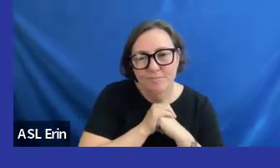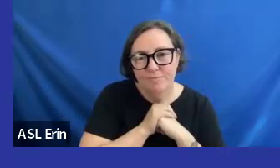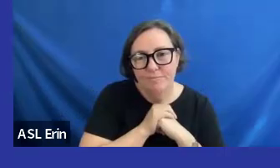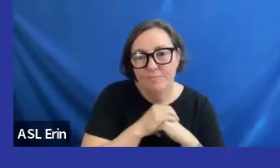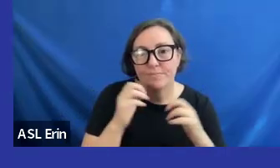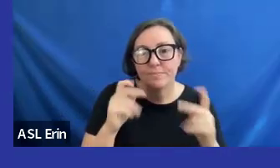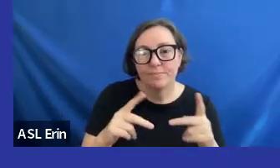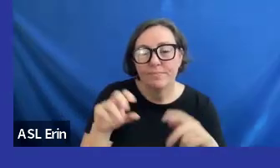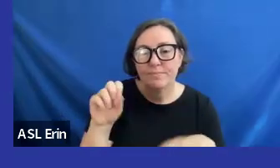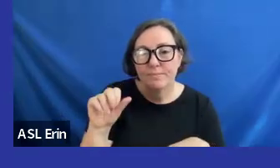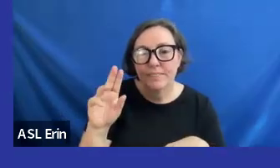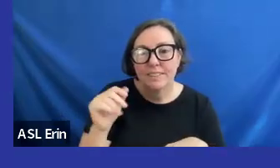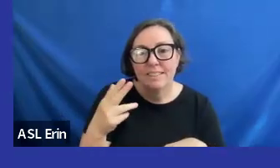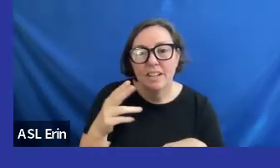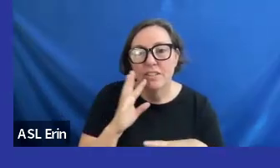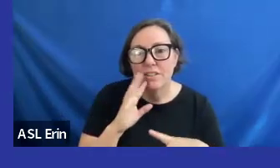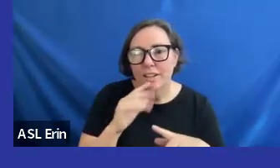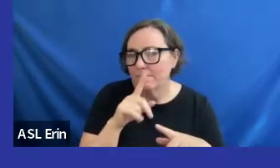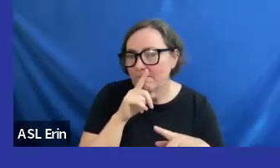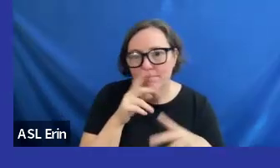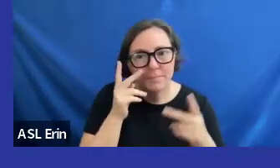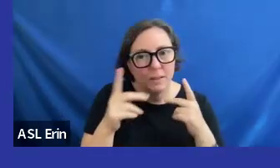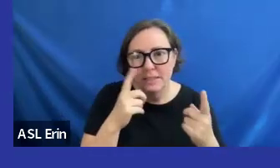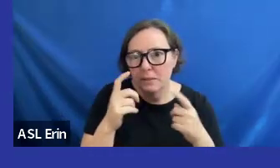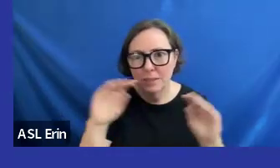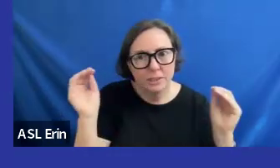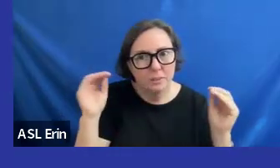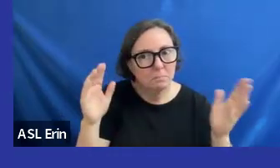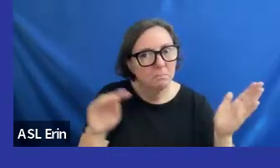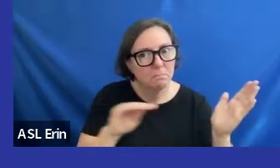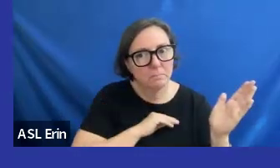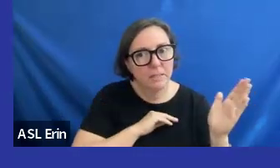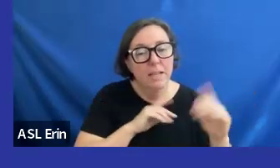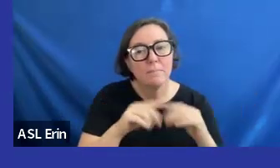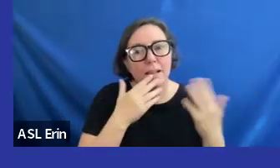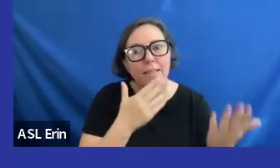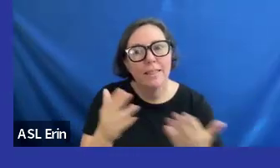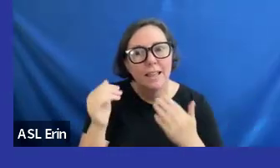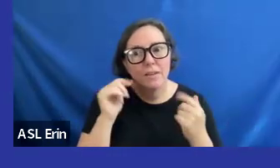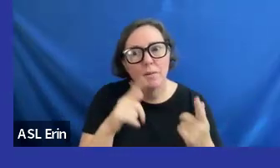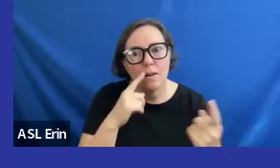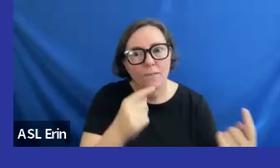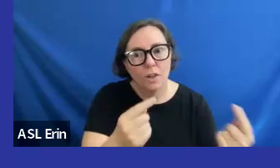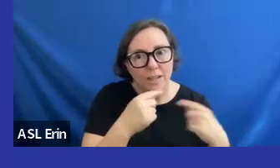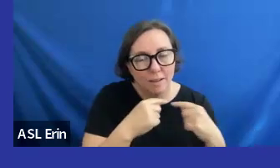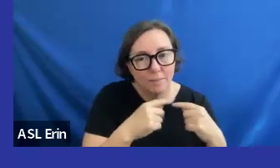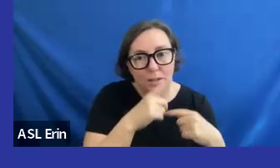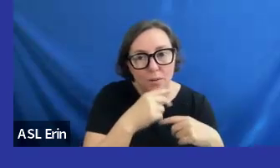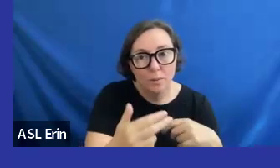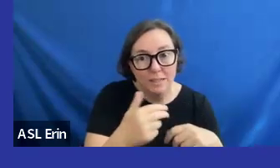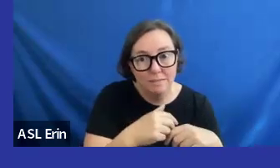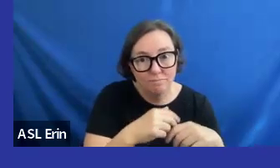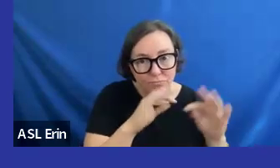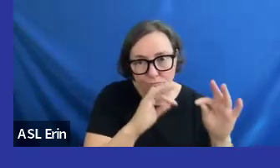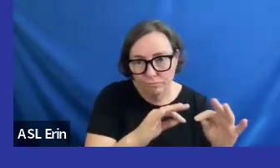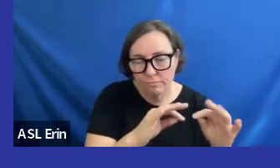All right, well, I'm not seeing any questions, but thank you so much for attending this training,